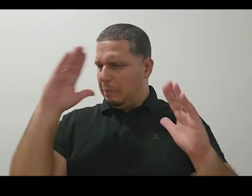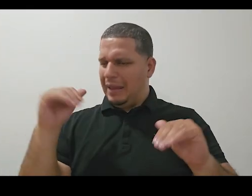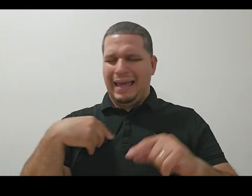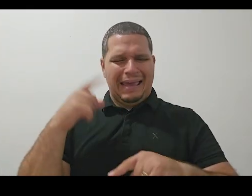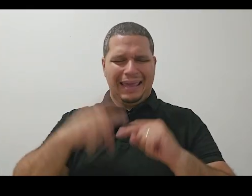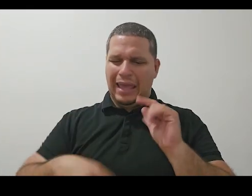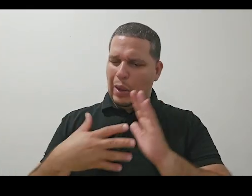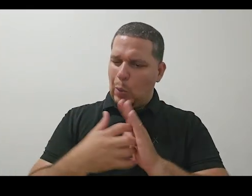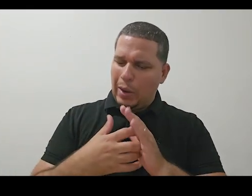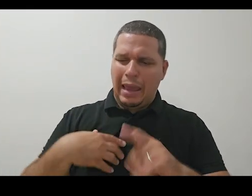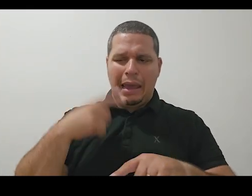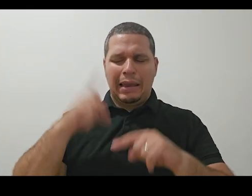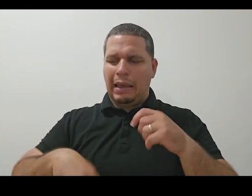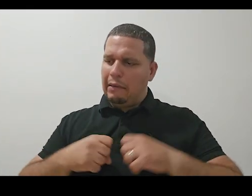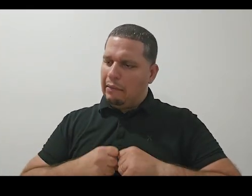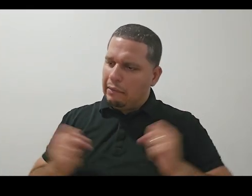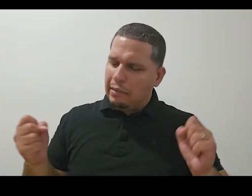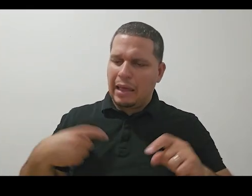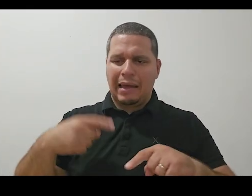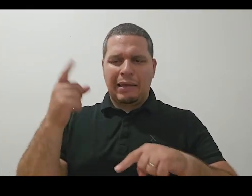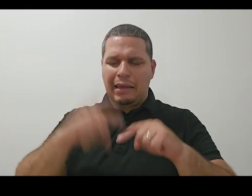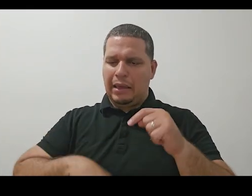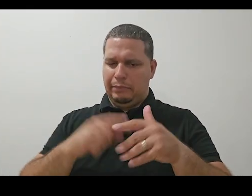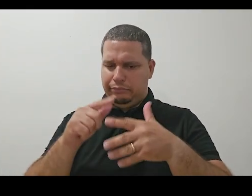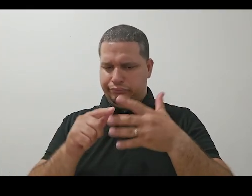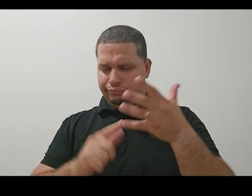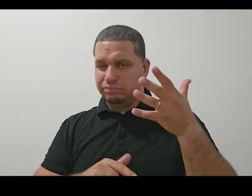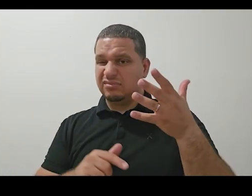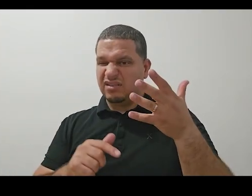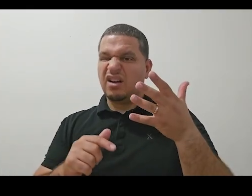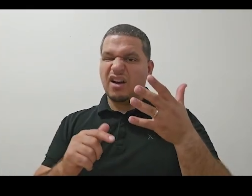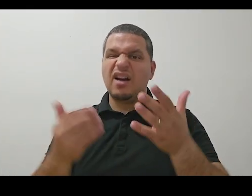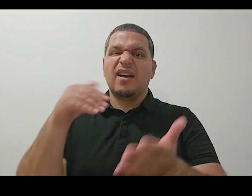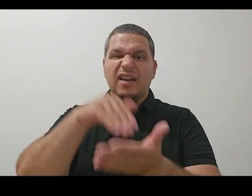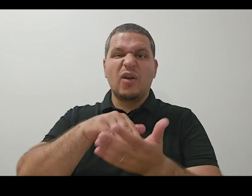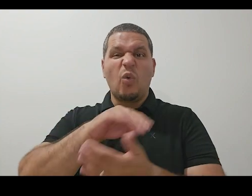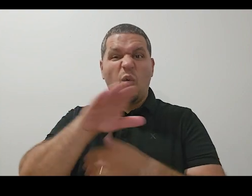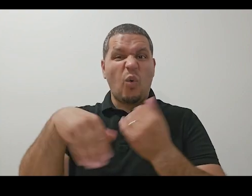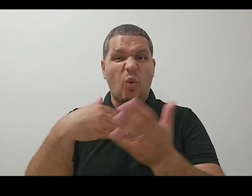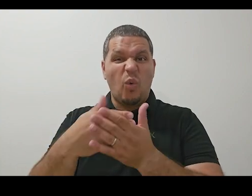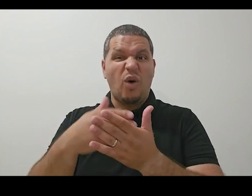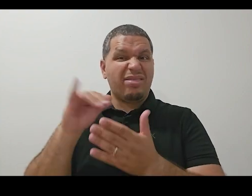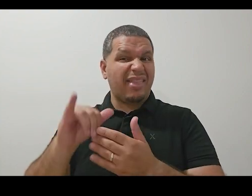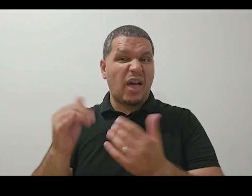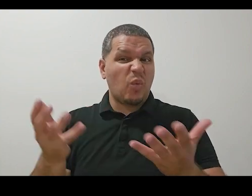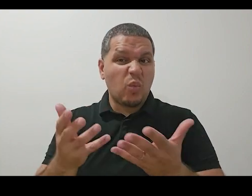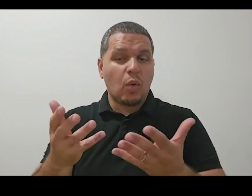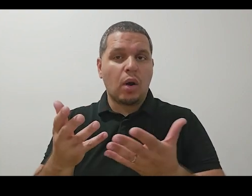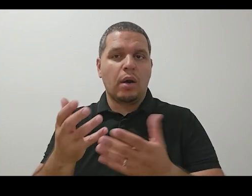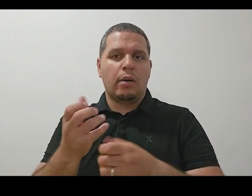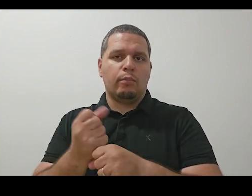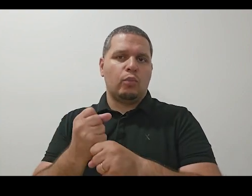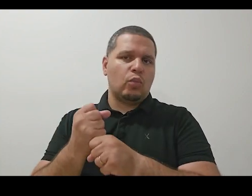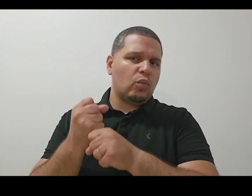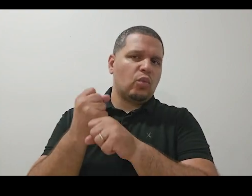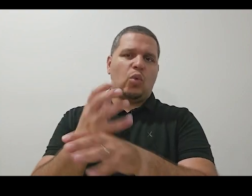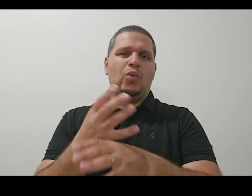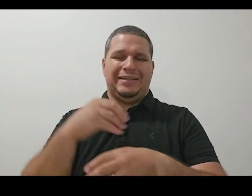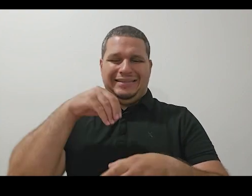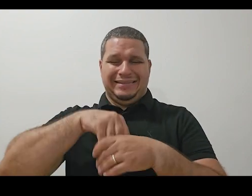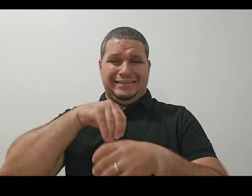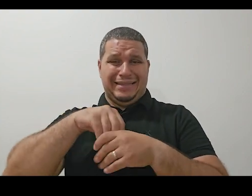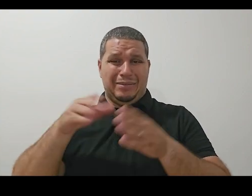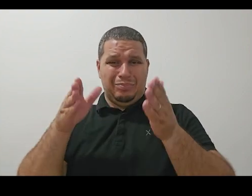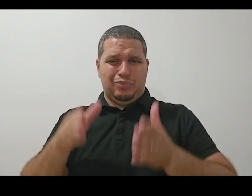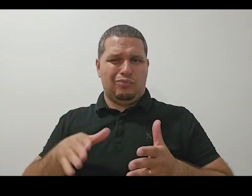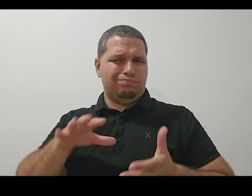be vulnerable. I cannot be weak. I cannot. And once again, all that does is create a chaos inside of a